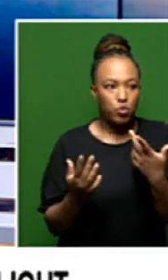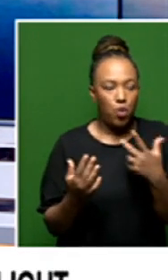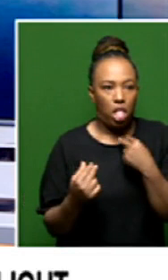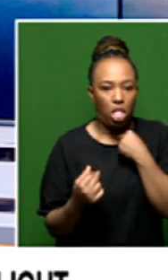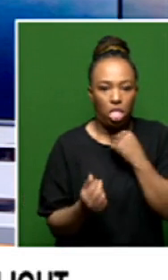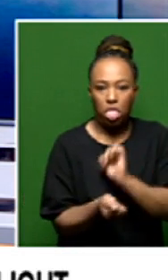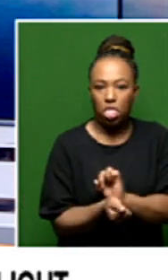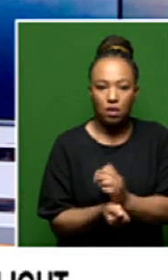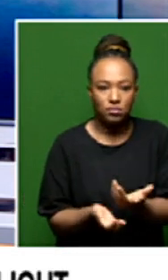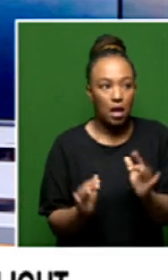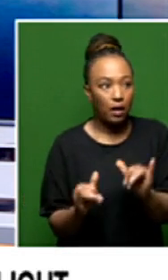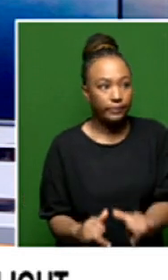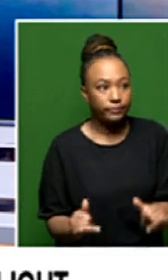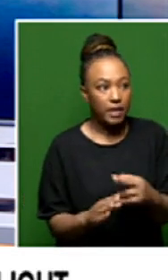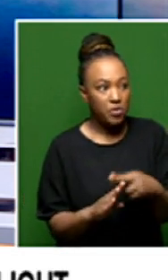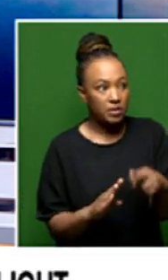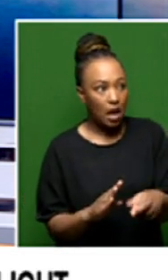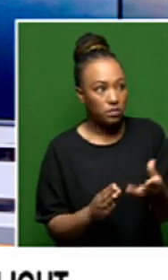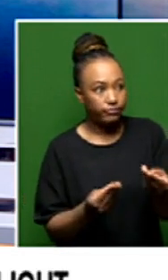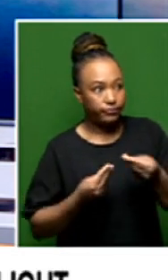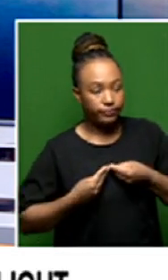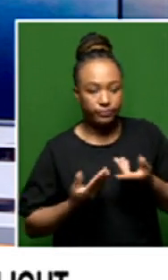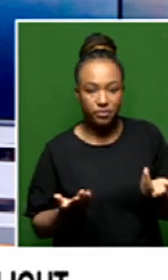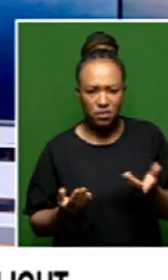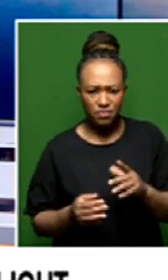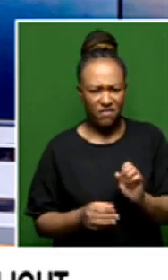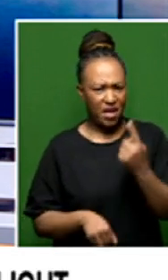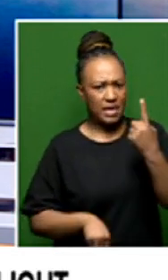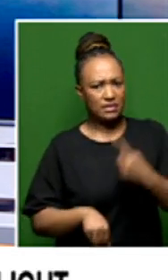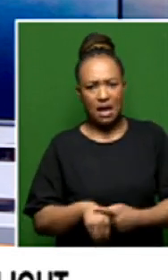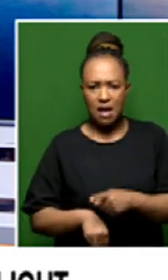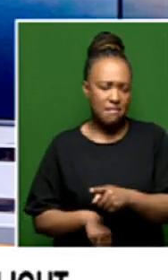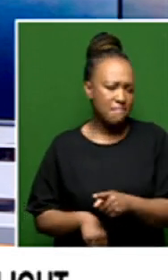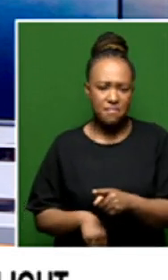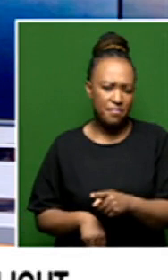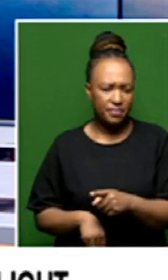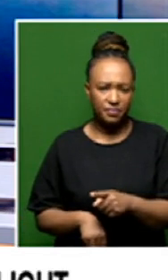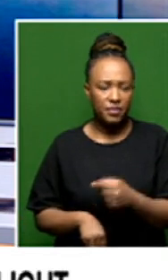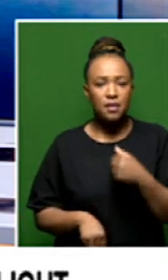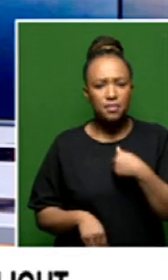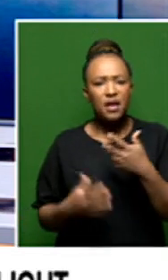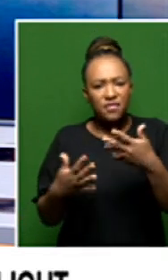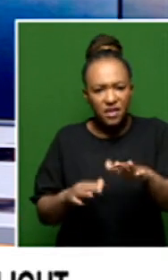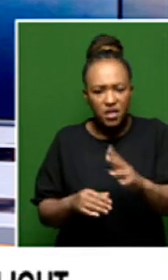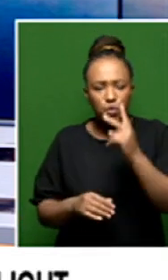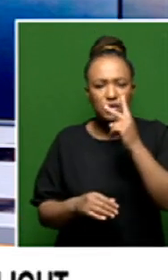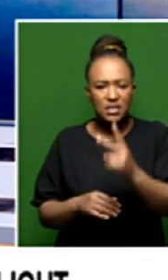room awaiting results to come through. This is not the first time that this has happened, because I did see